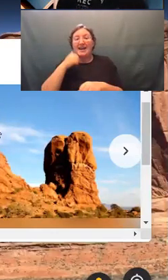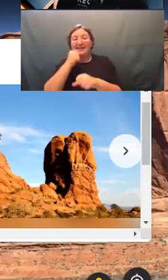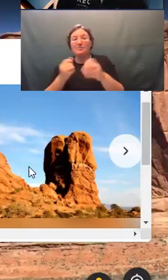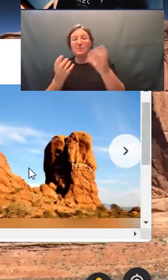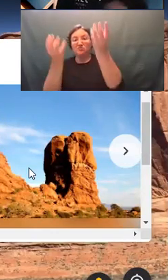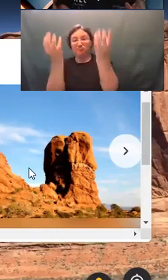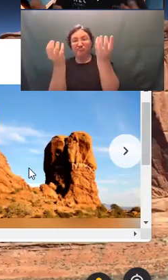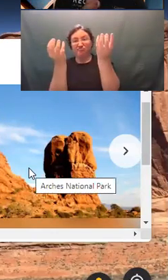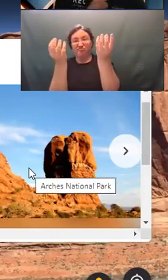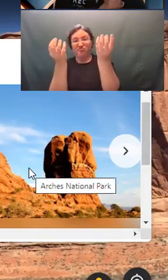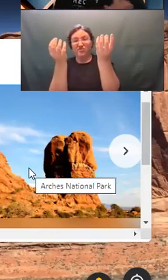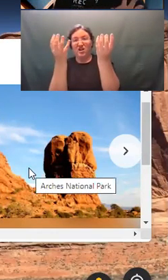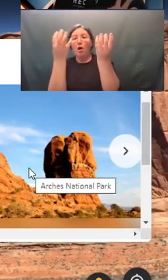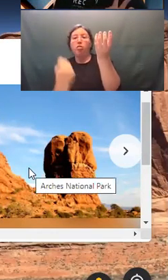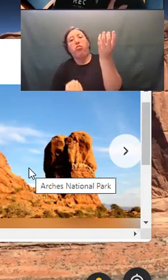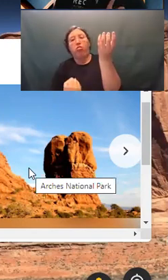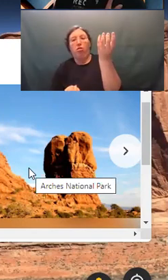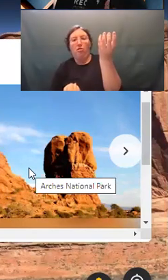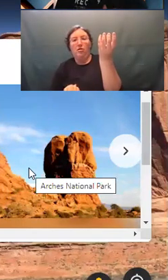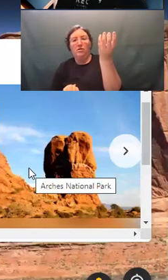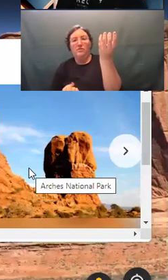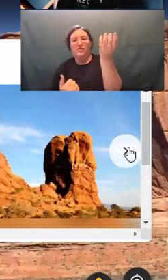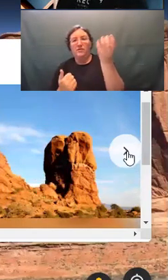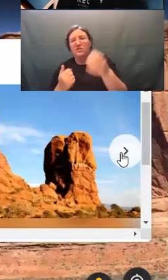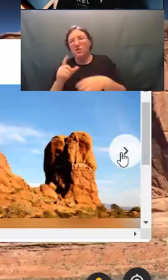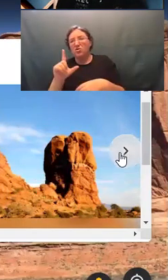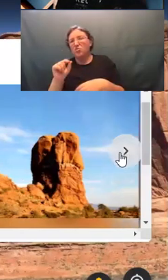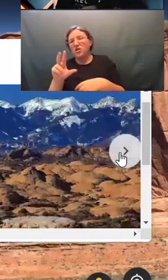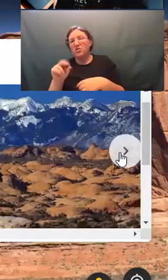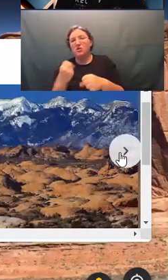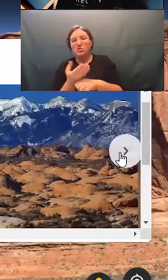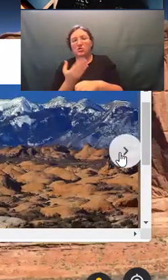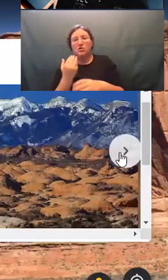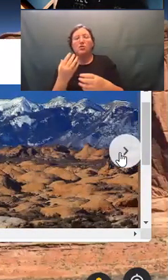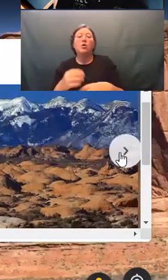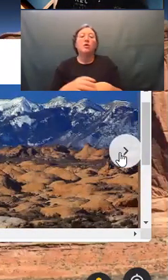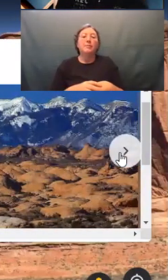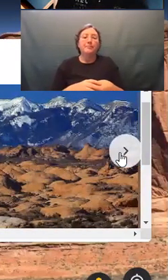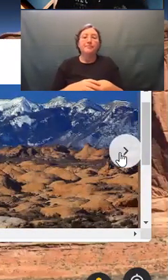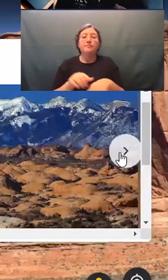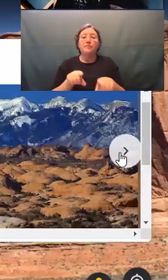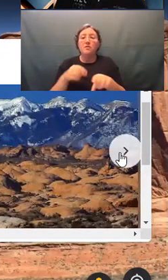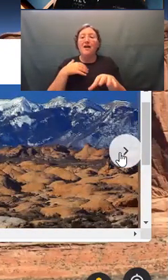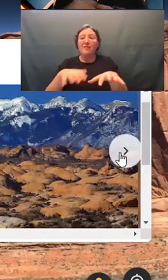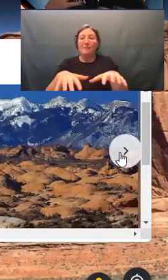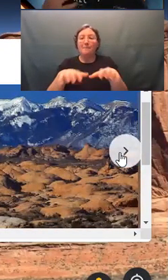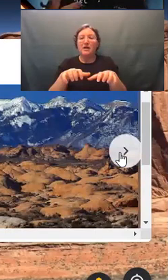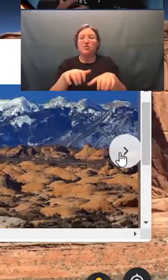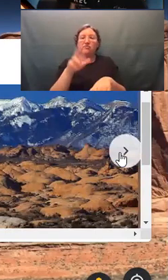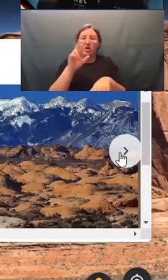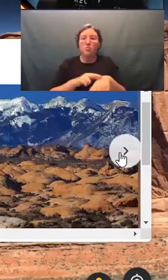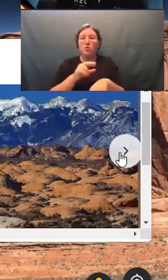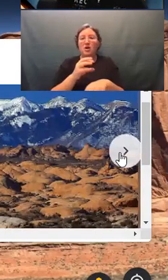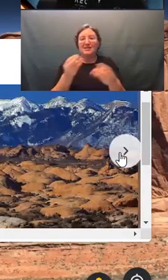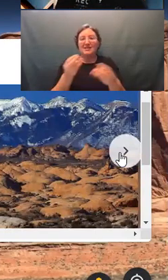looked similar. However, it toppled back a few decades ago. We also have the Petrified Sand Dunes, and those are really